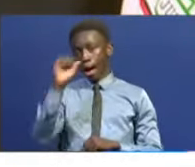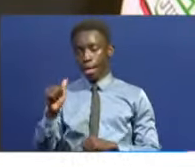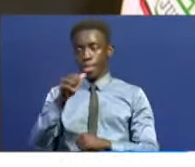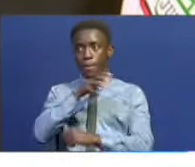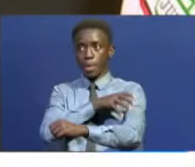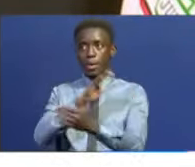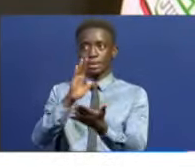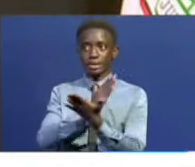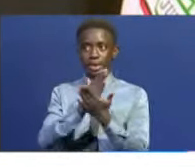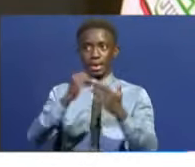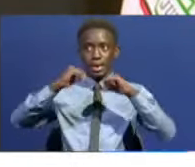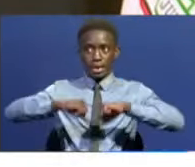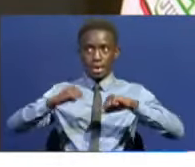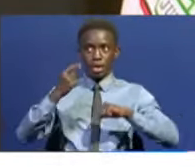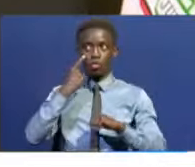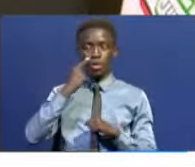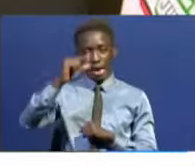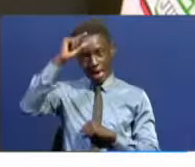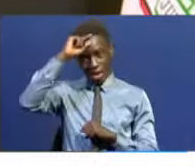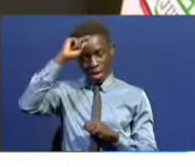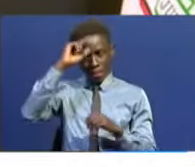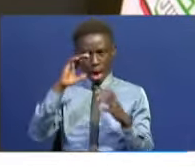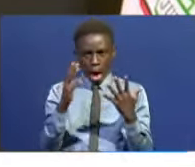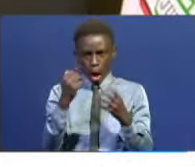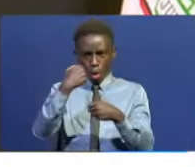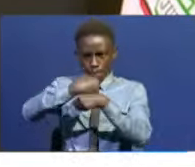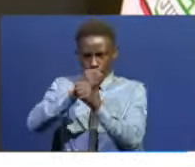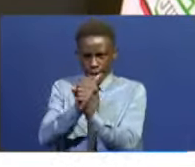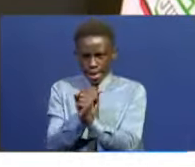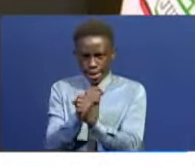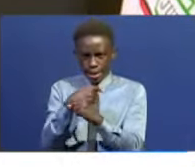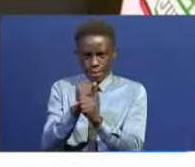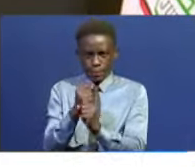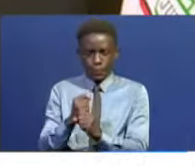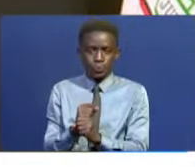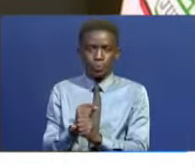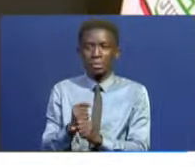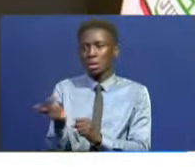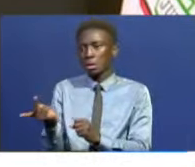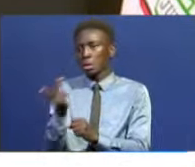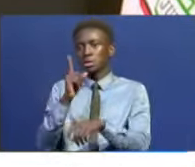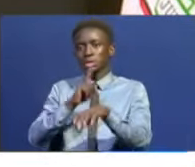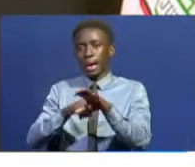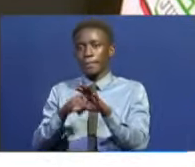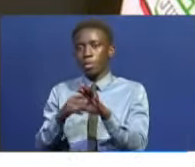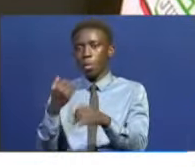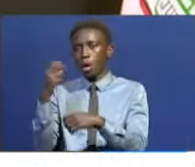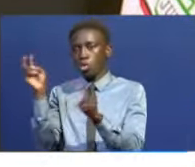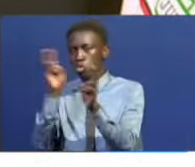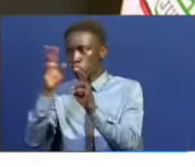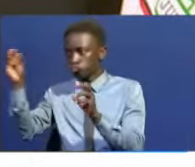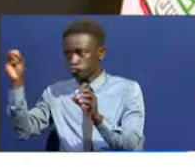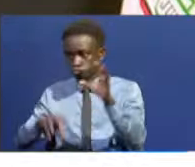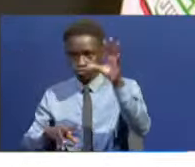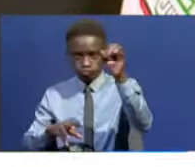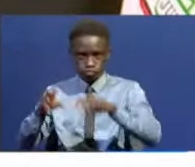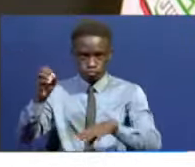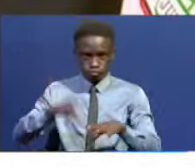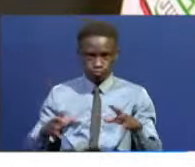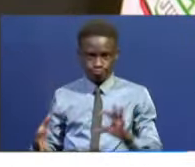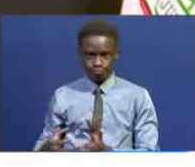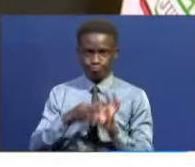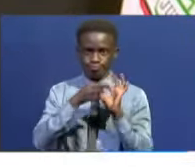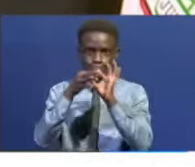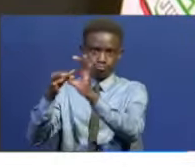feature of government formation in all democracies in the world that provide the formation of coalitions. My pronouncements on the issue,